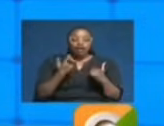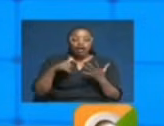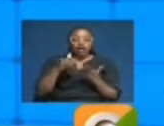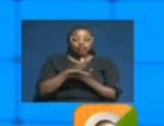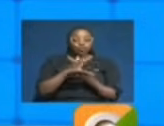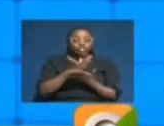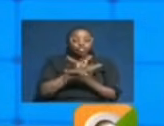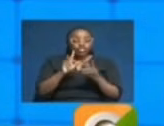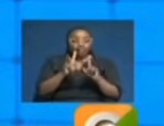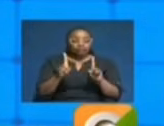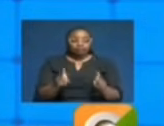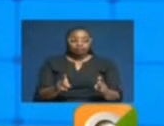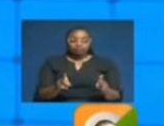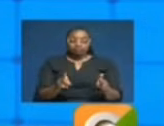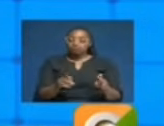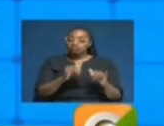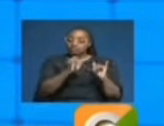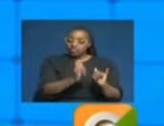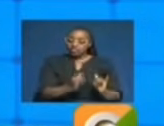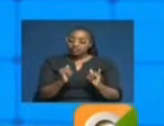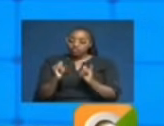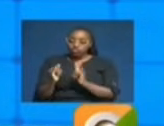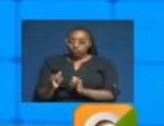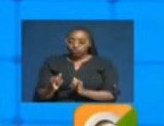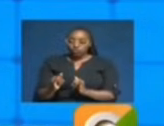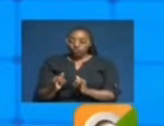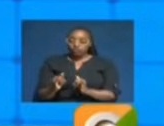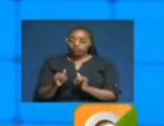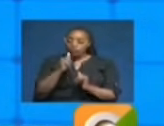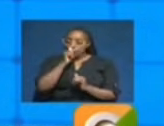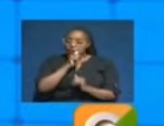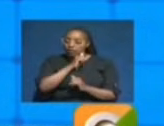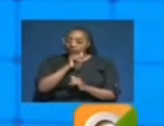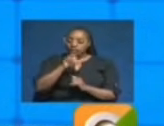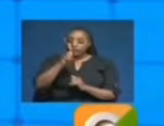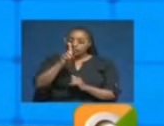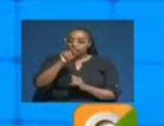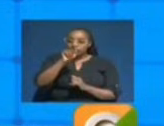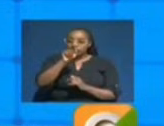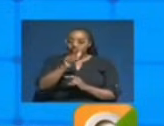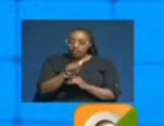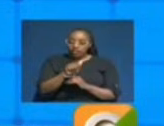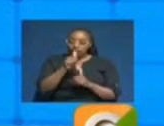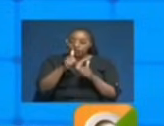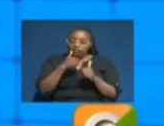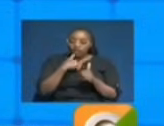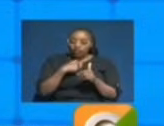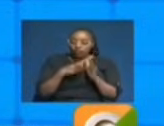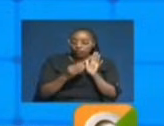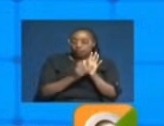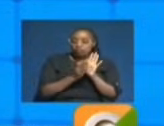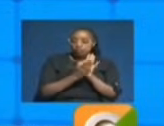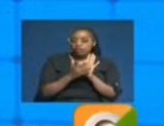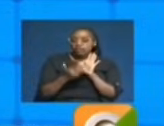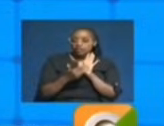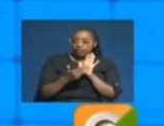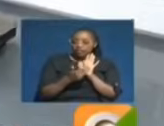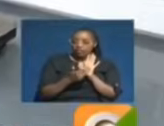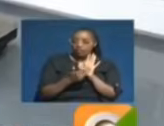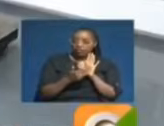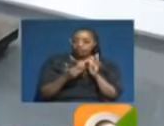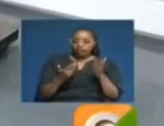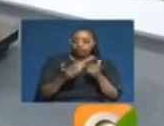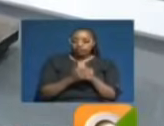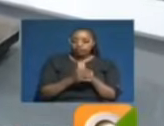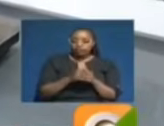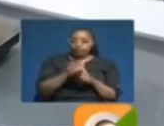share? Of course, of course, there's an individual that has been insulated in this agreement. The